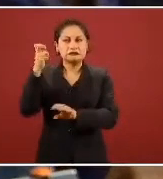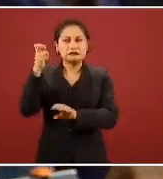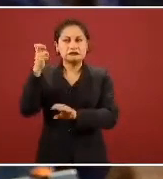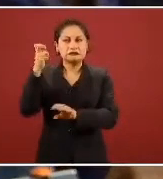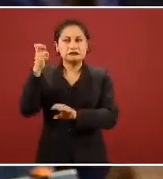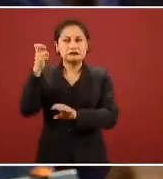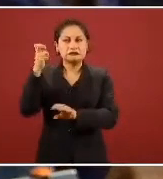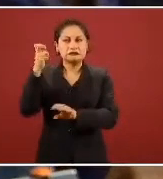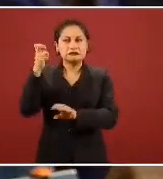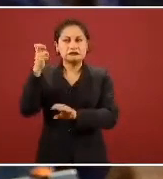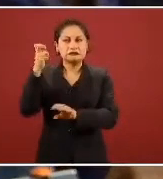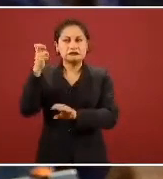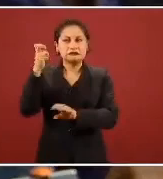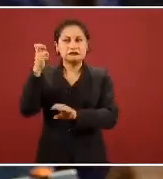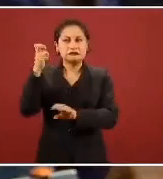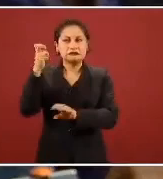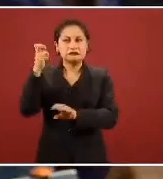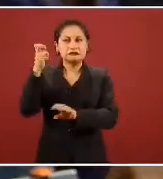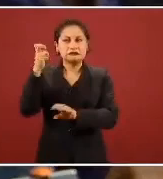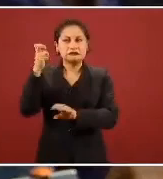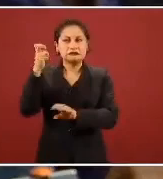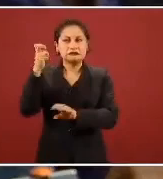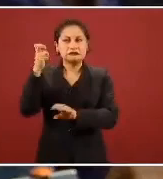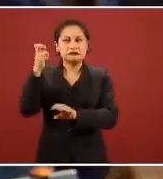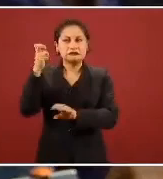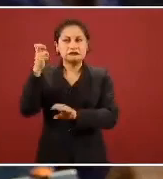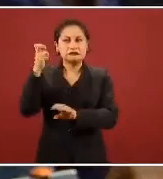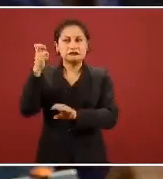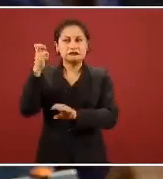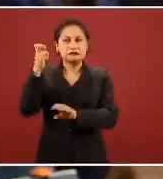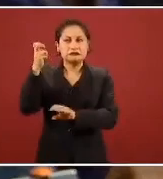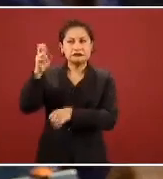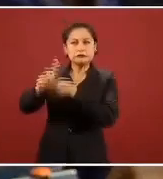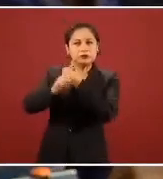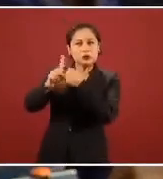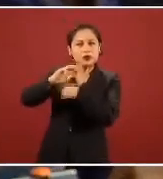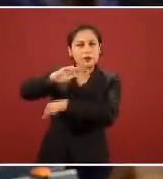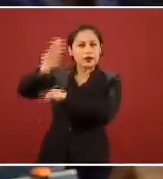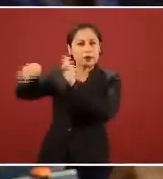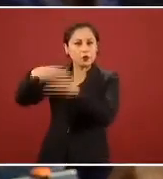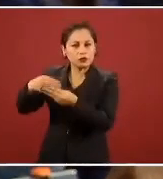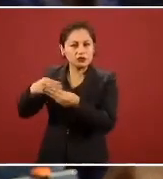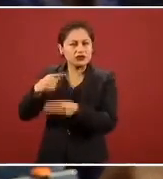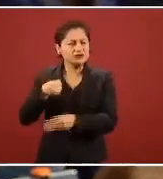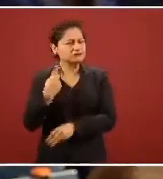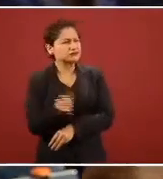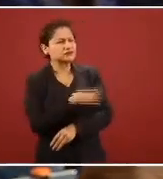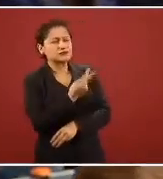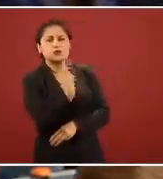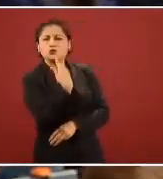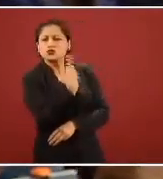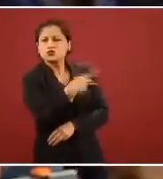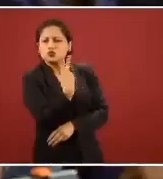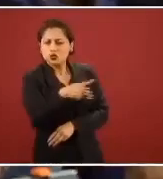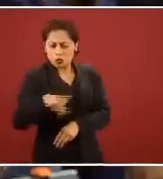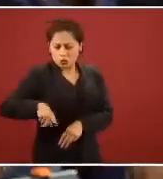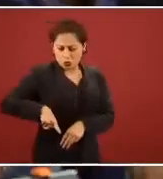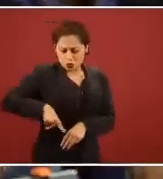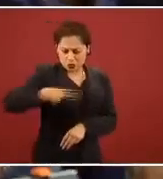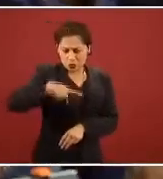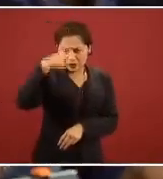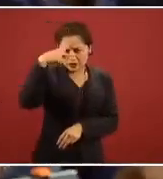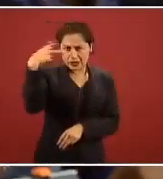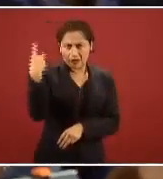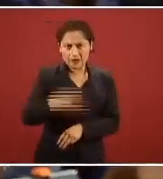doing to help deal with the coronavirus. Para blindar la economía mexicana y que no